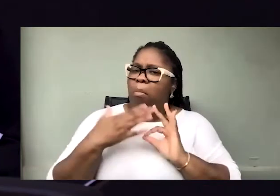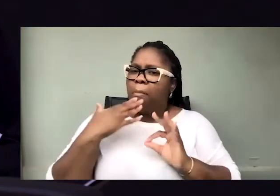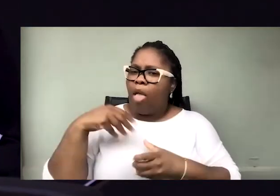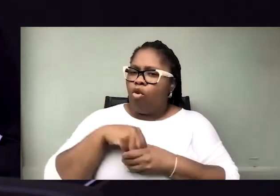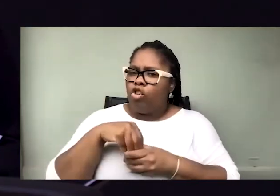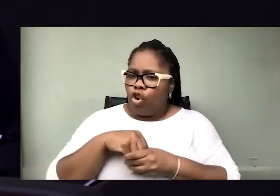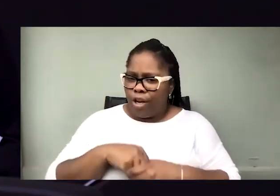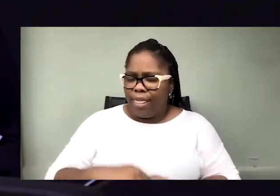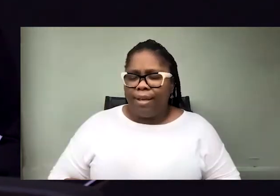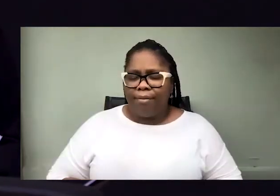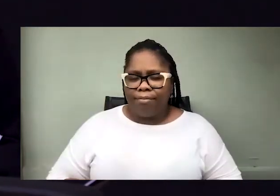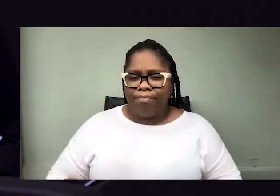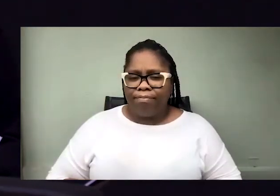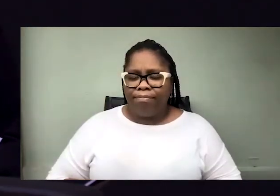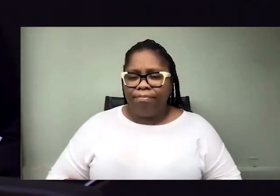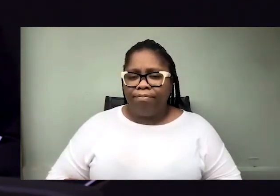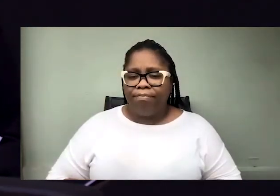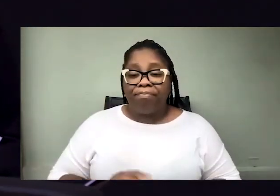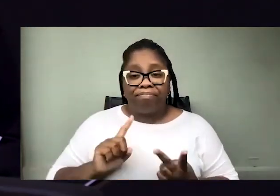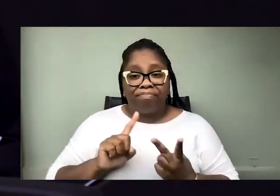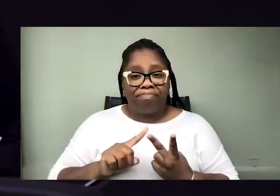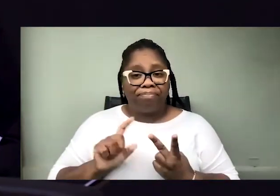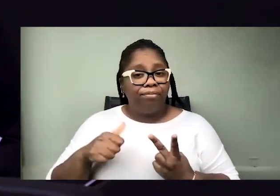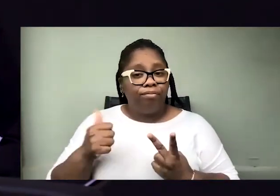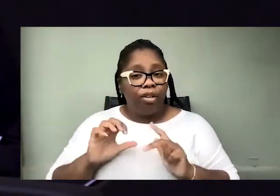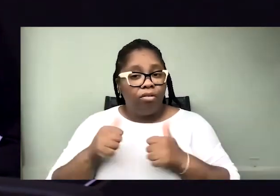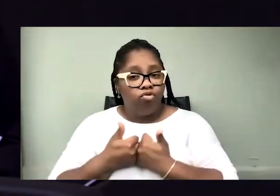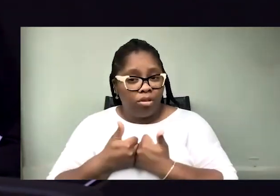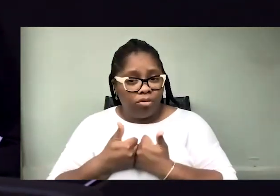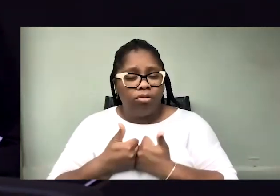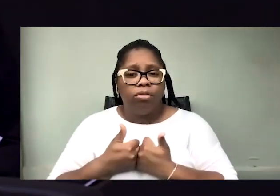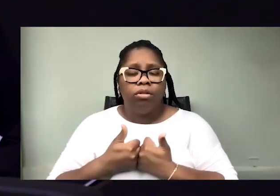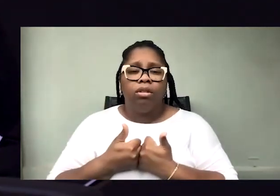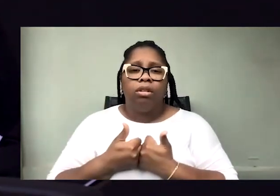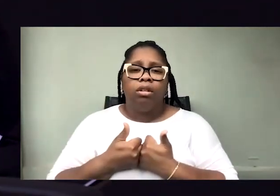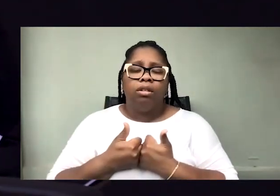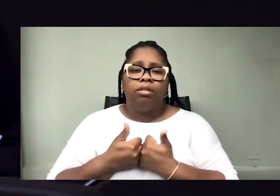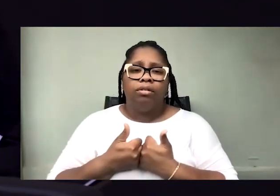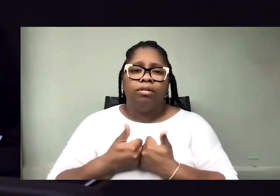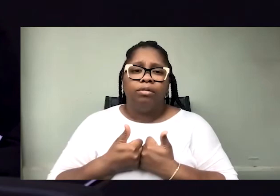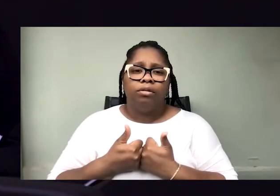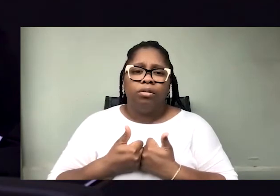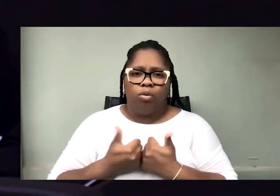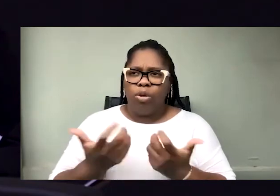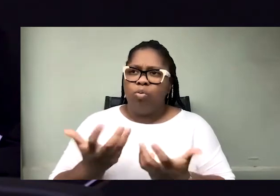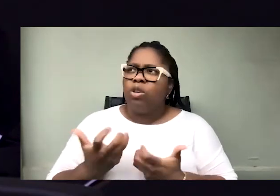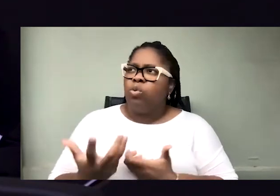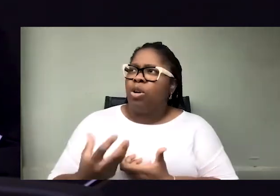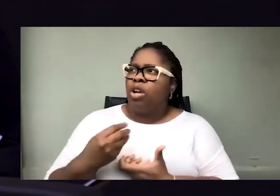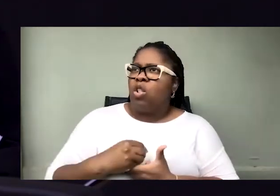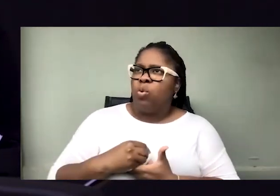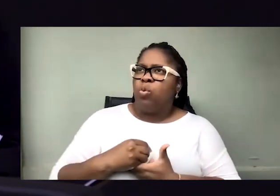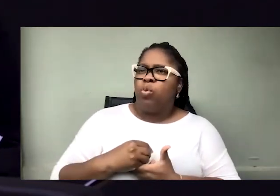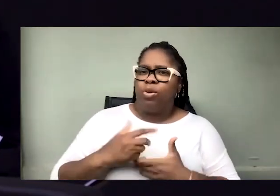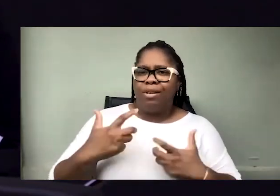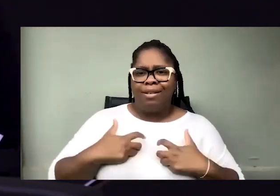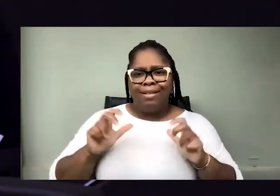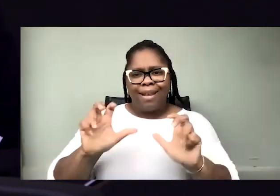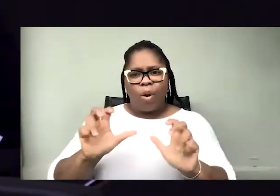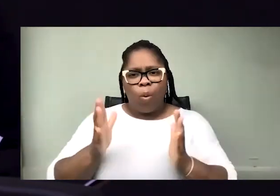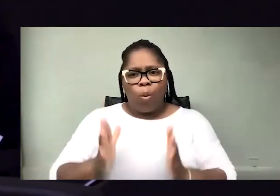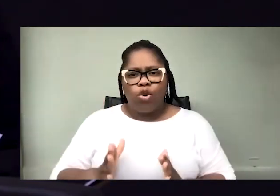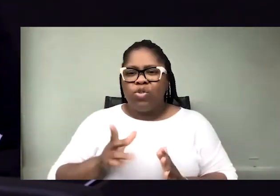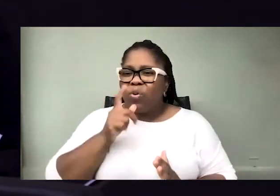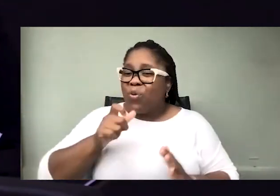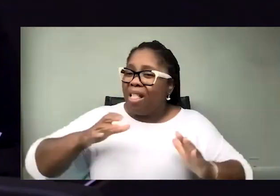other challenge is that we're wanting to bring into our network stakeholders that aren't already